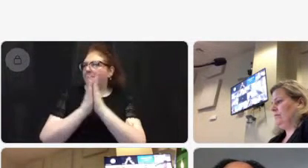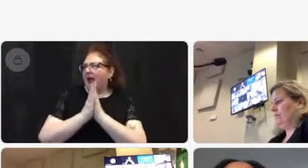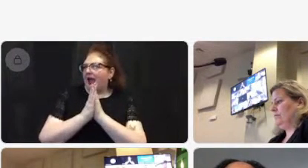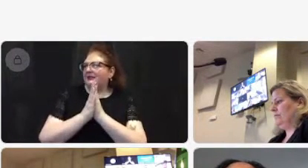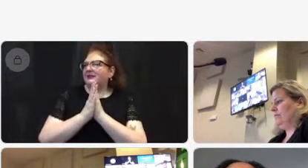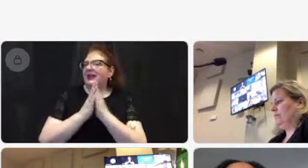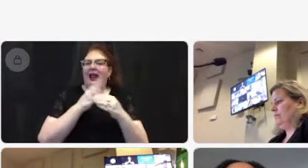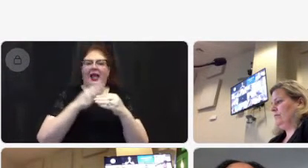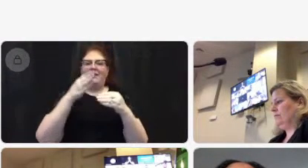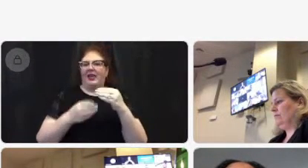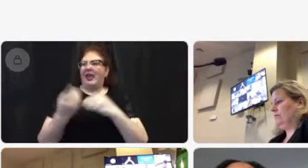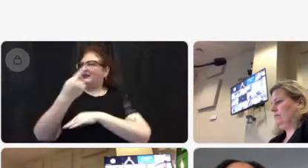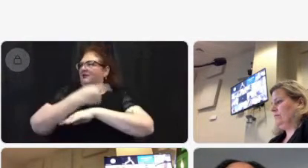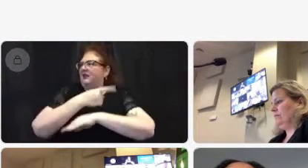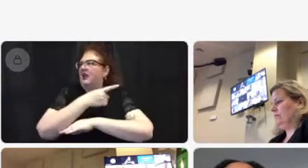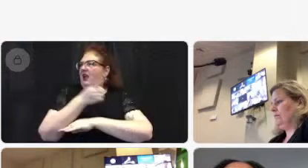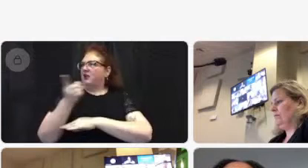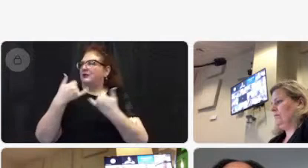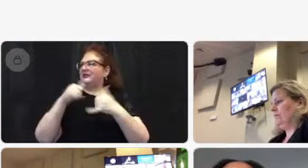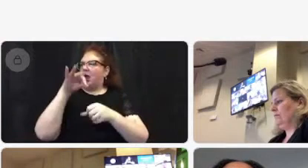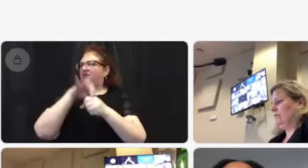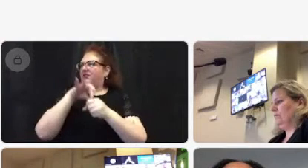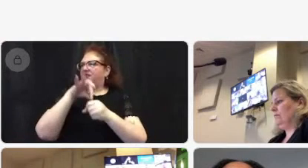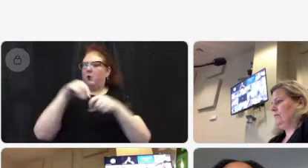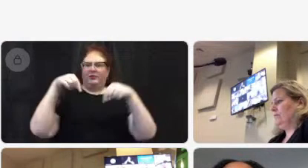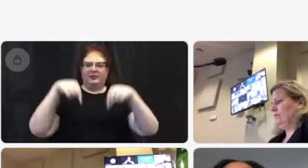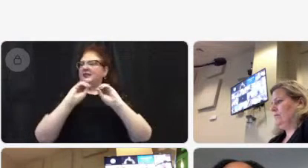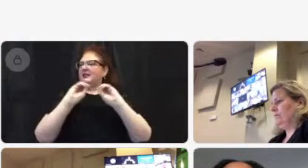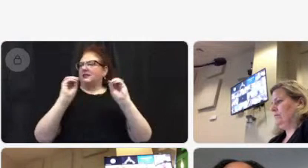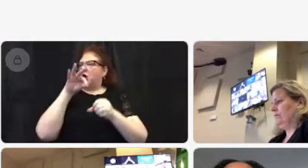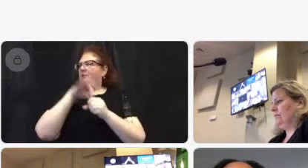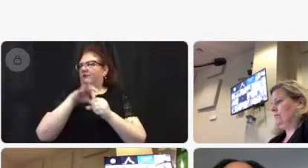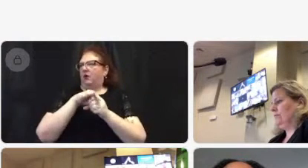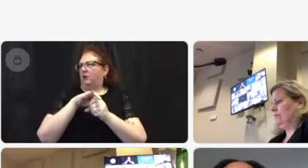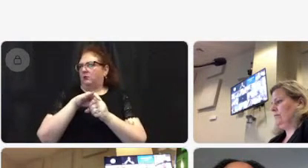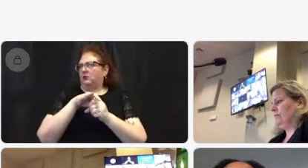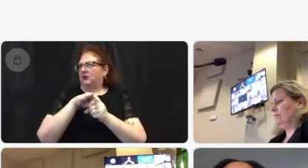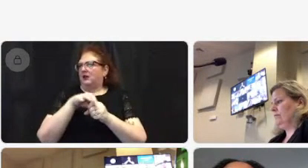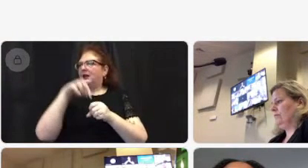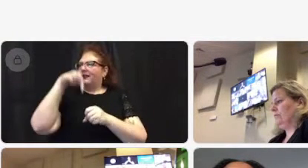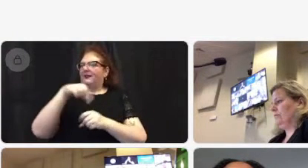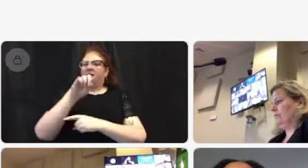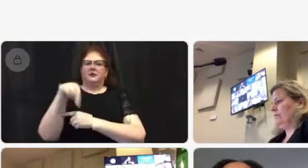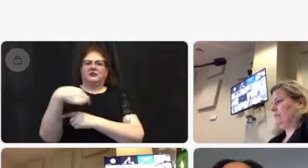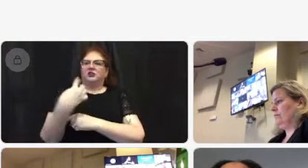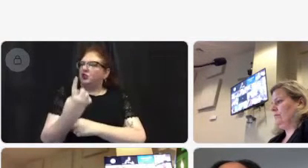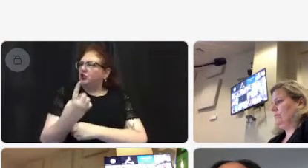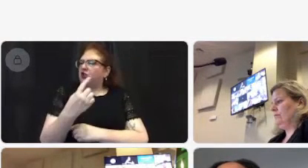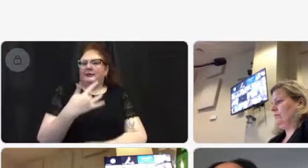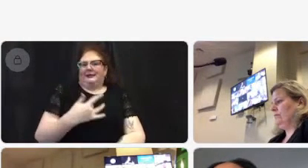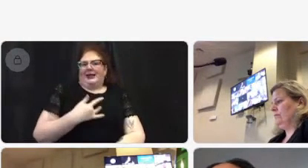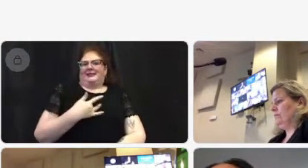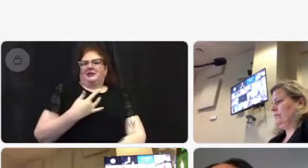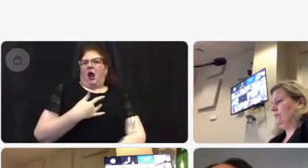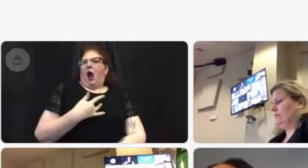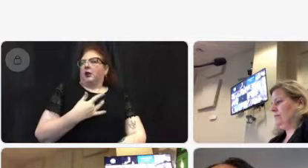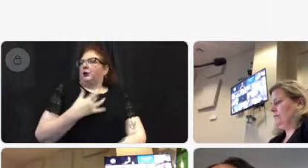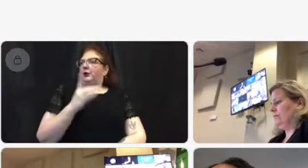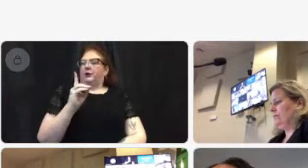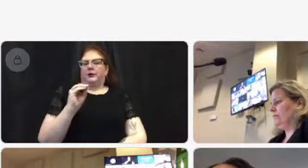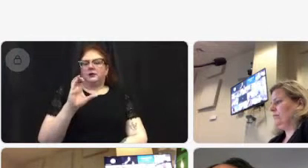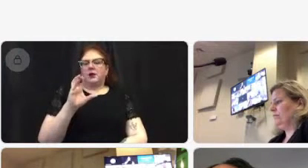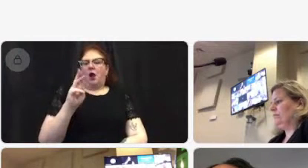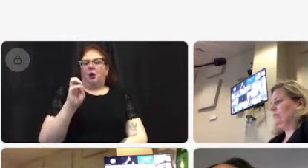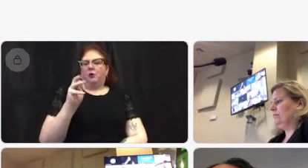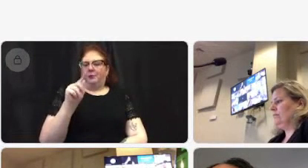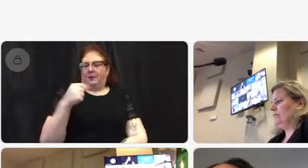the day, you all still have to vote on it. So it's not, this is just to get you all a document, because you all asked for a document,